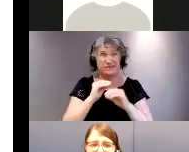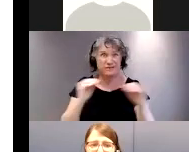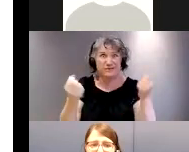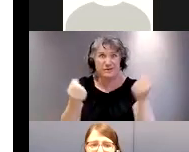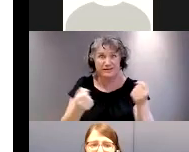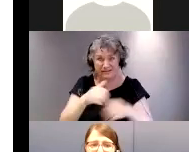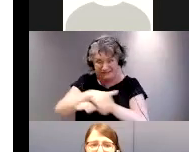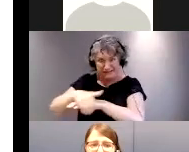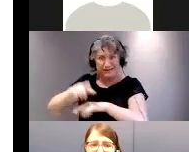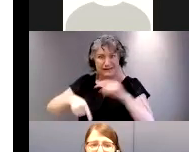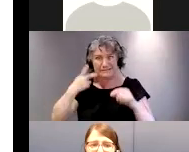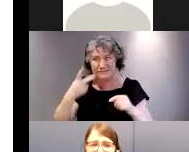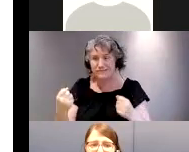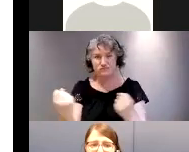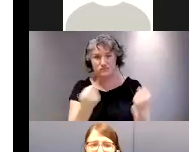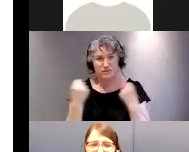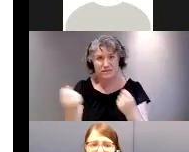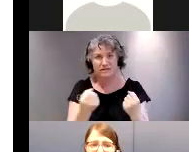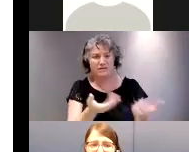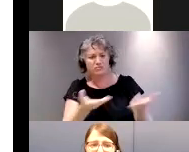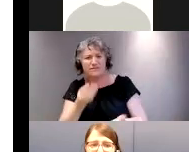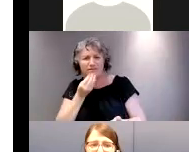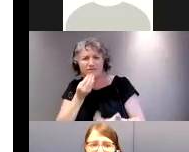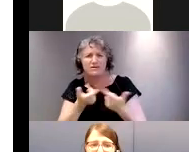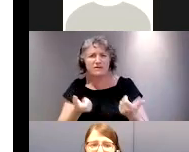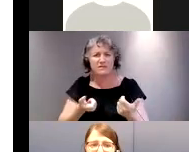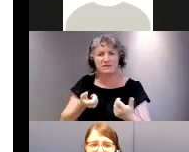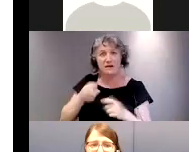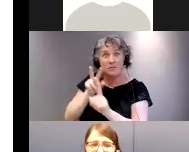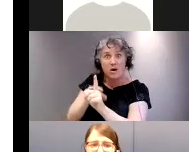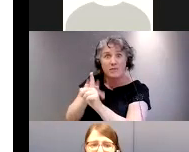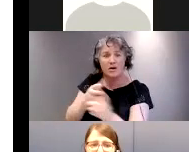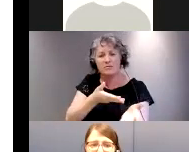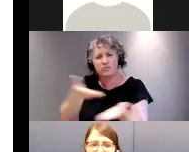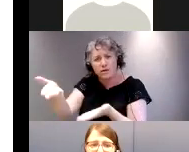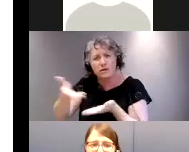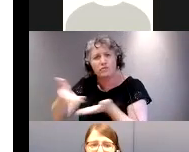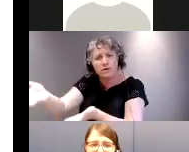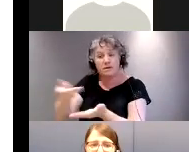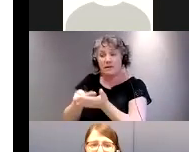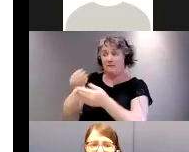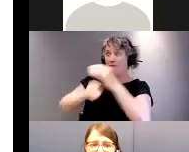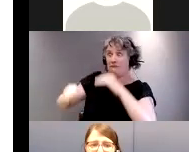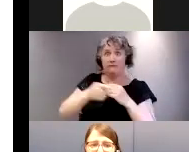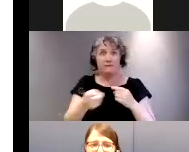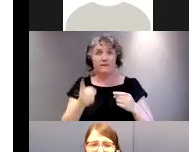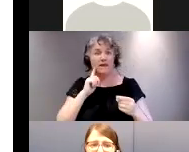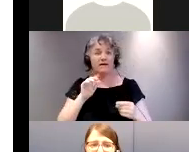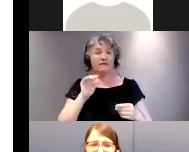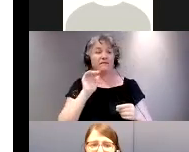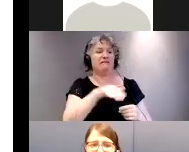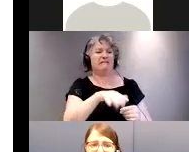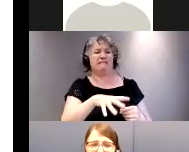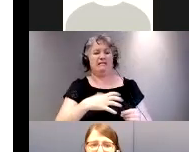night. They drive me places. They bring my groceries. They take me to appointments. They help me manage my money. What happens if I rock the boat?